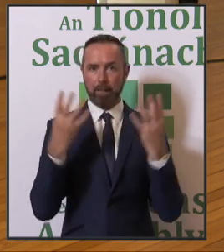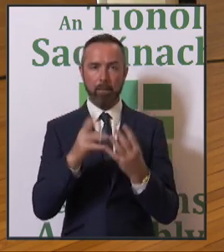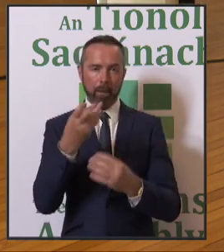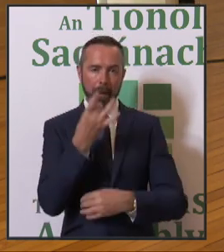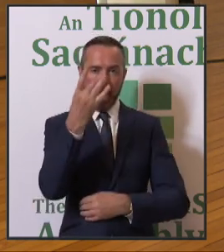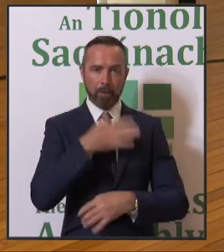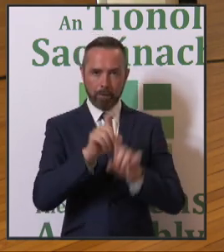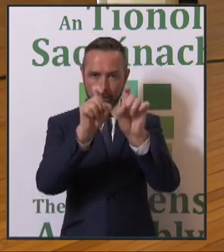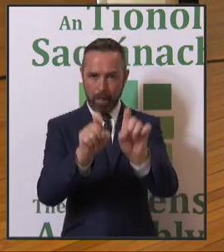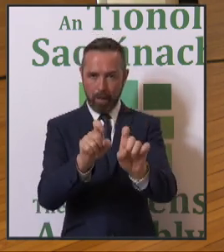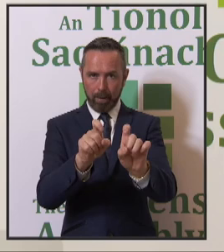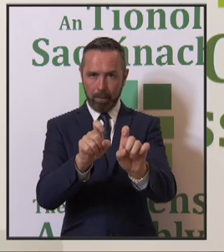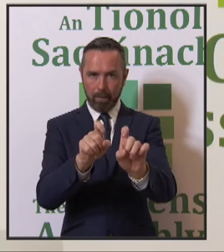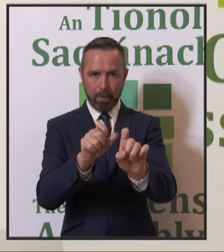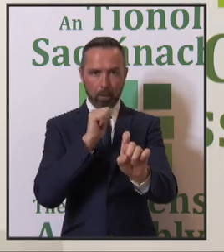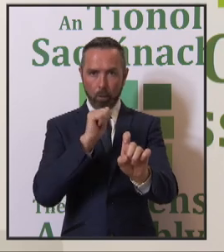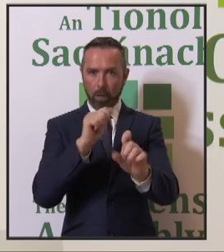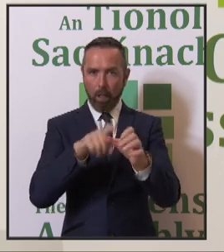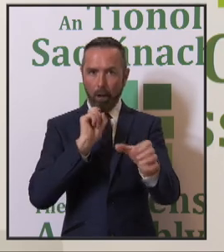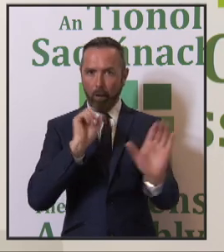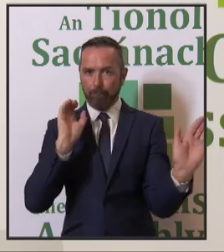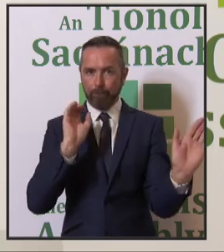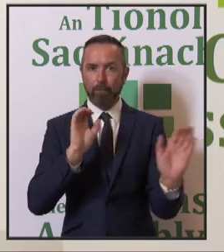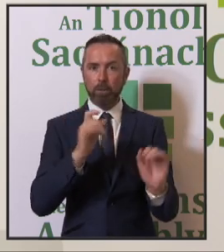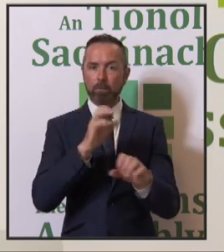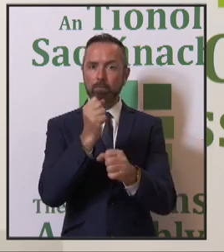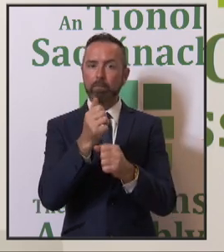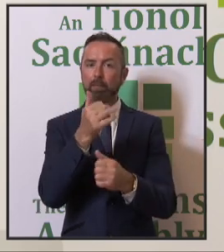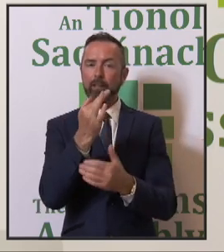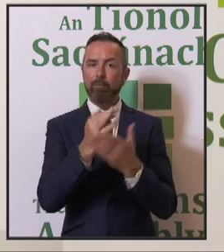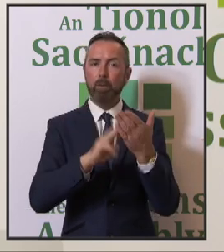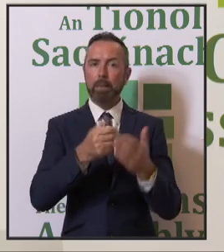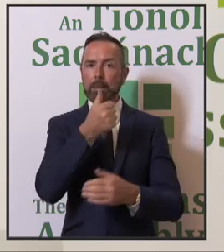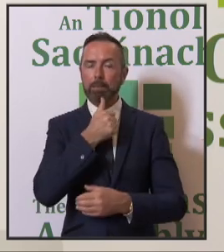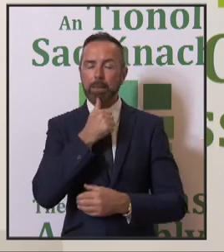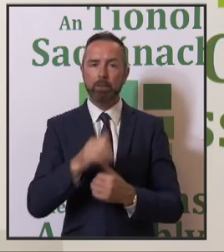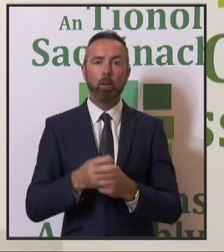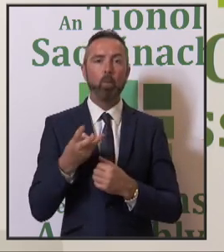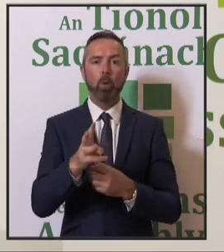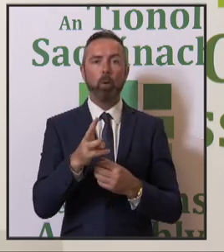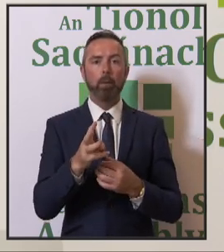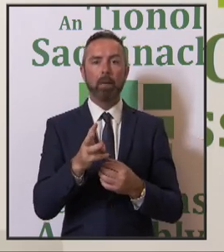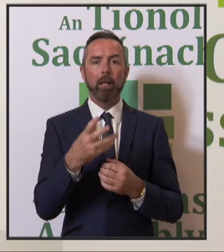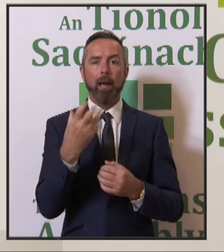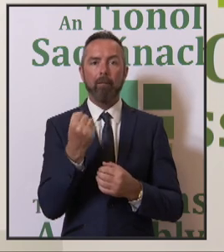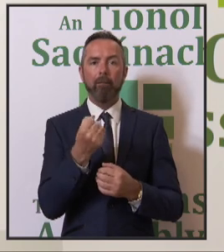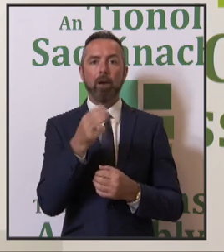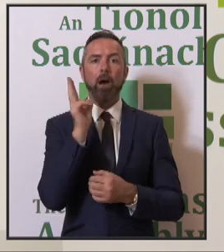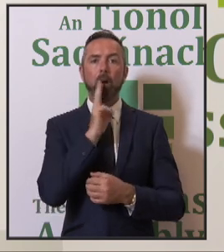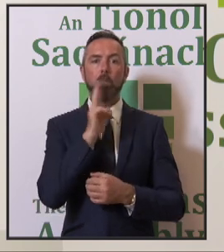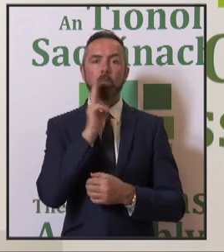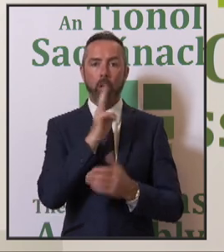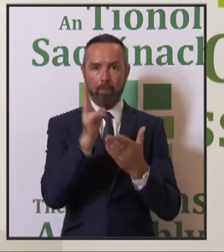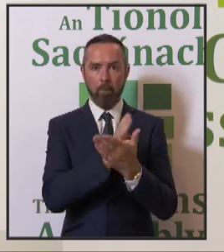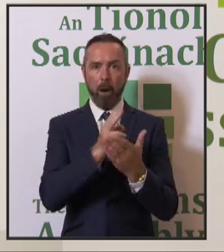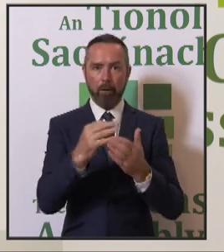ask you to just stay logged in and bear with us for a few moments? We're going to move into a private part